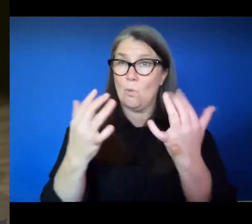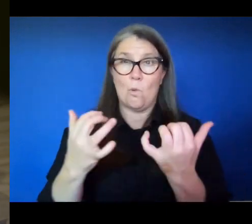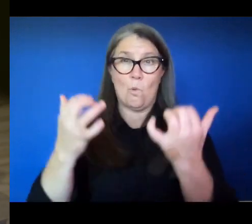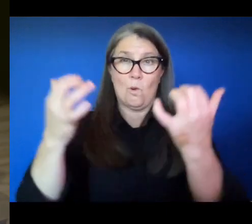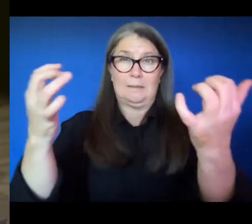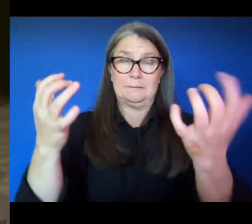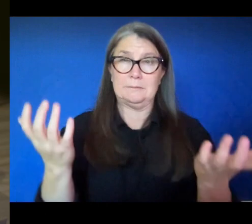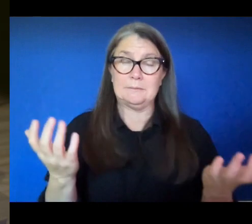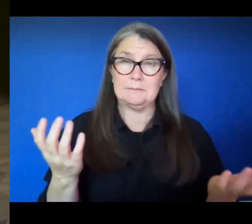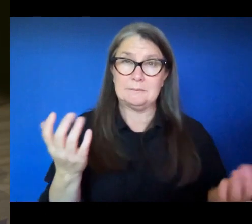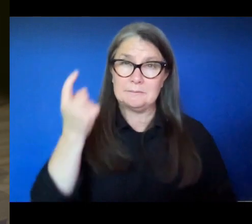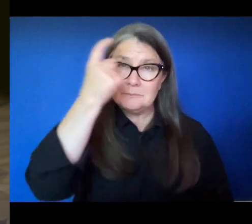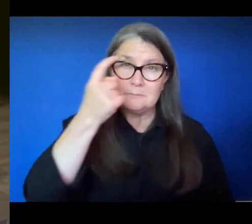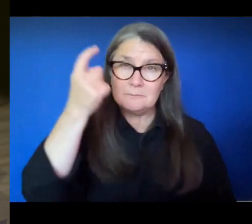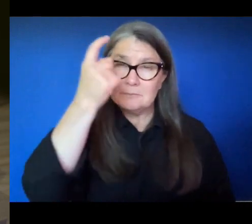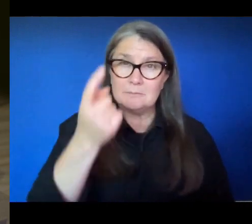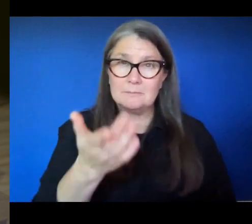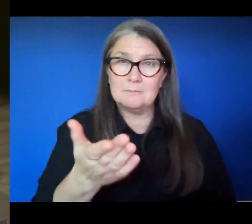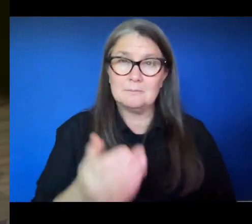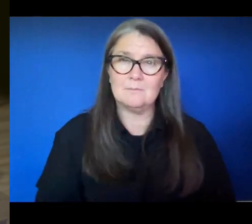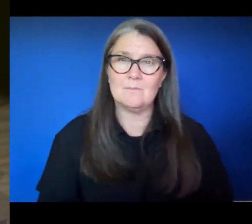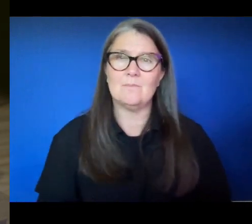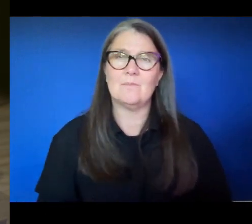It's a big question.